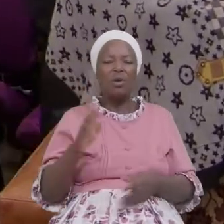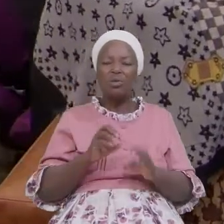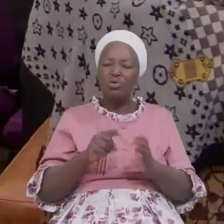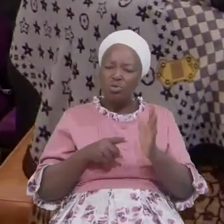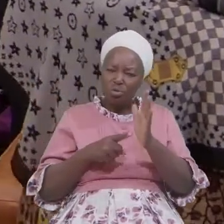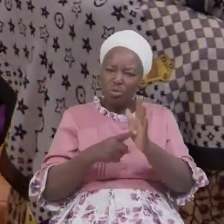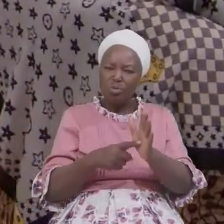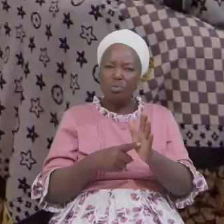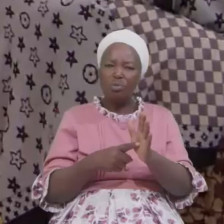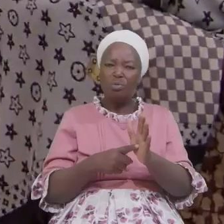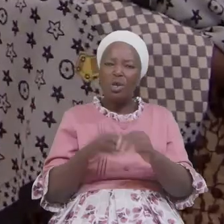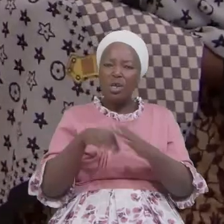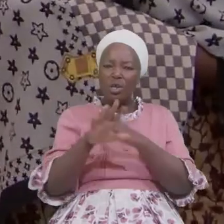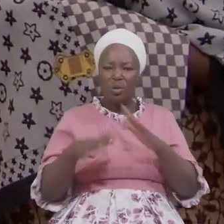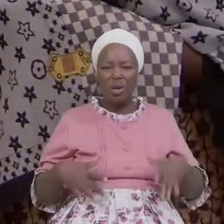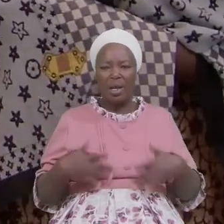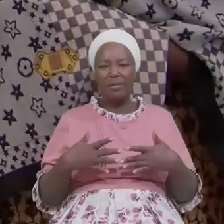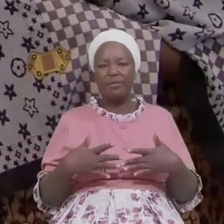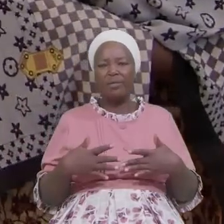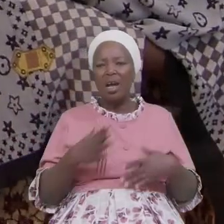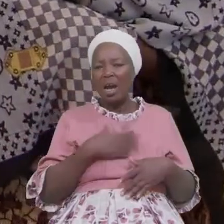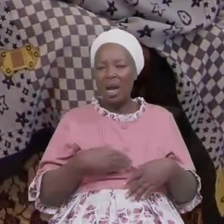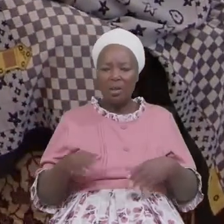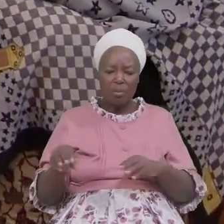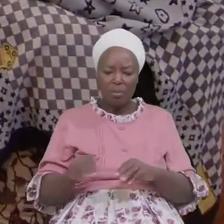show in your life and move up